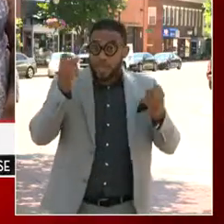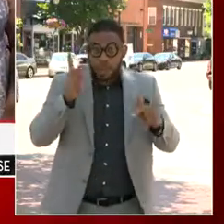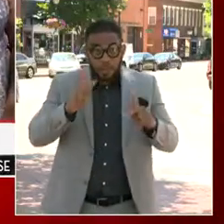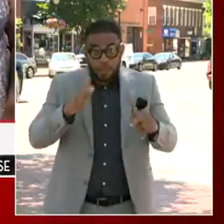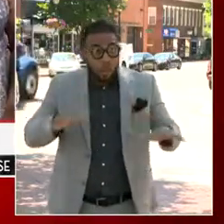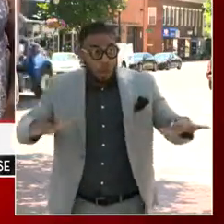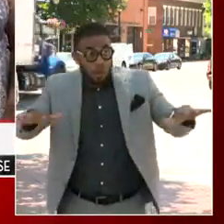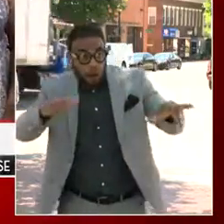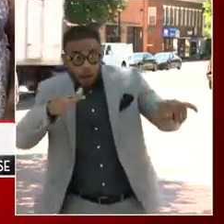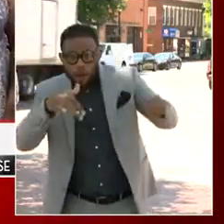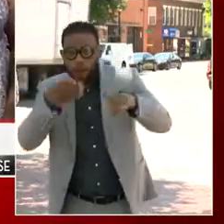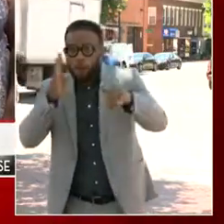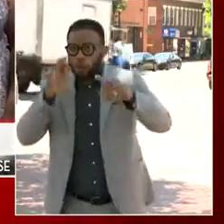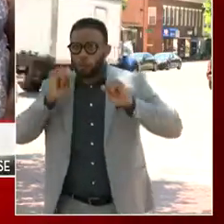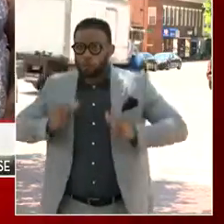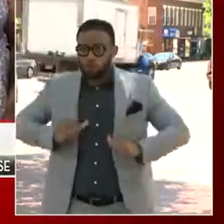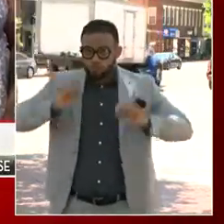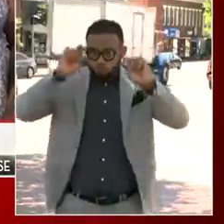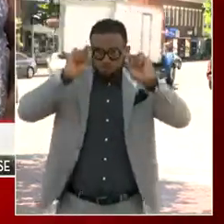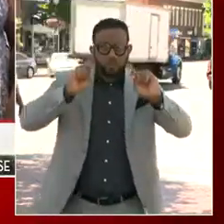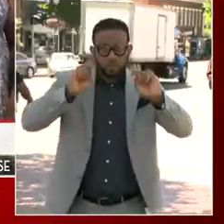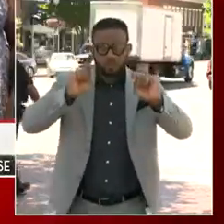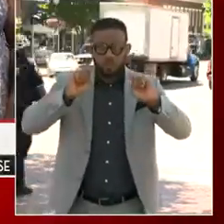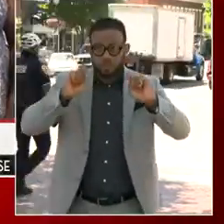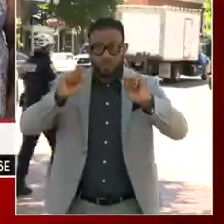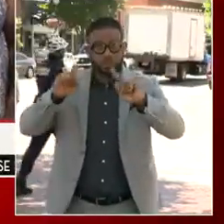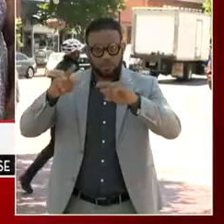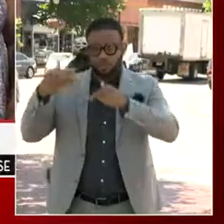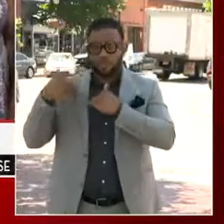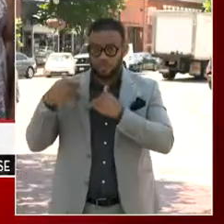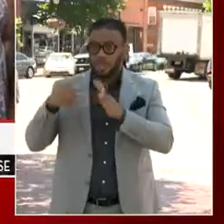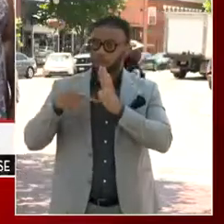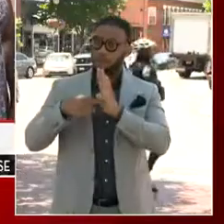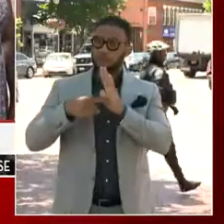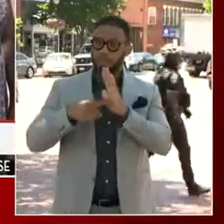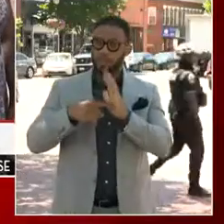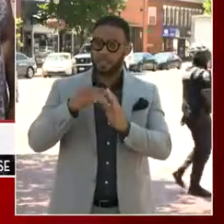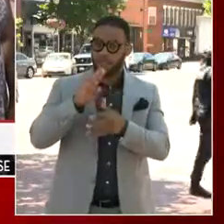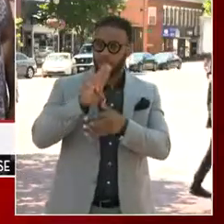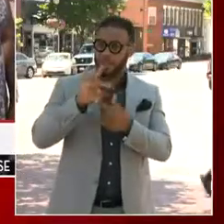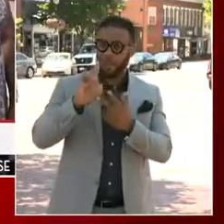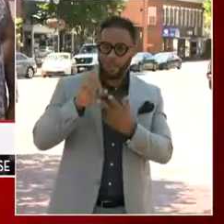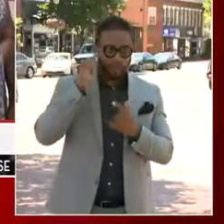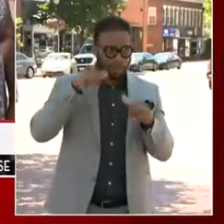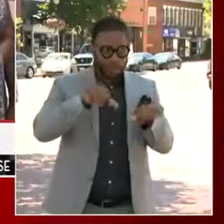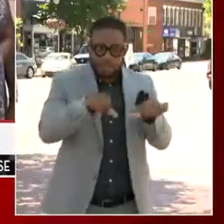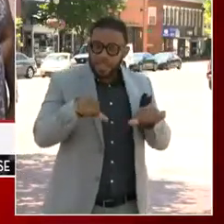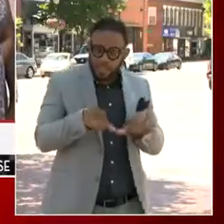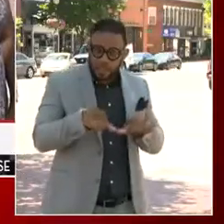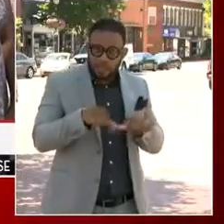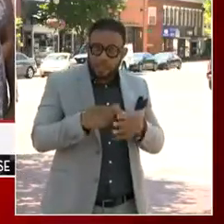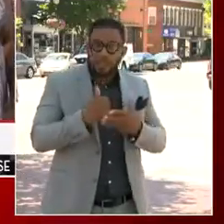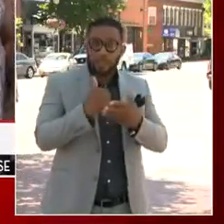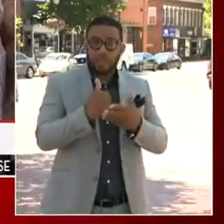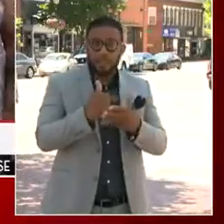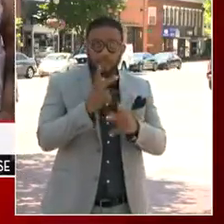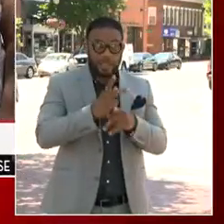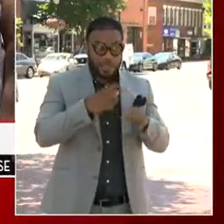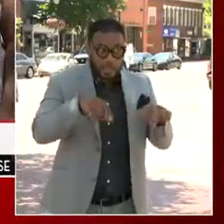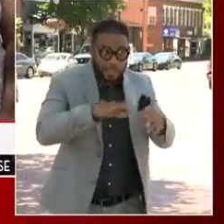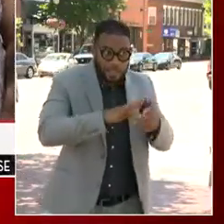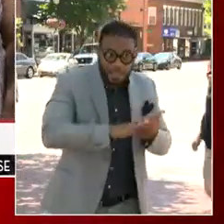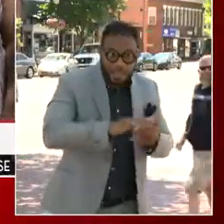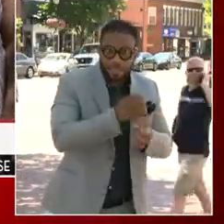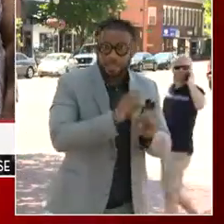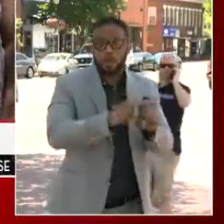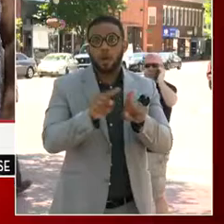folks around here in blue also. I think that represent the bid for this area to help keep it clean and